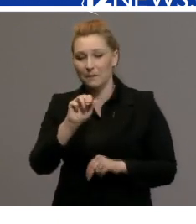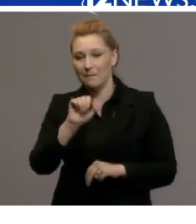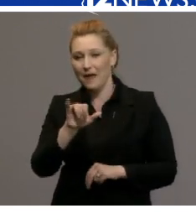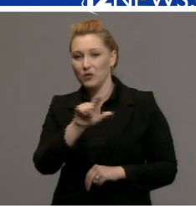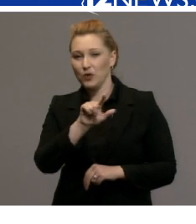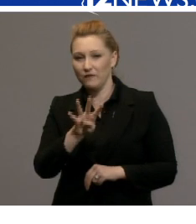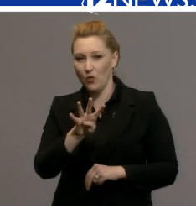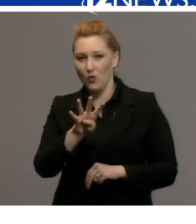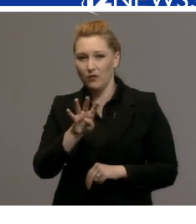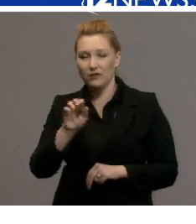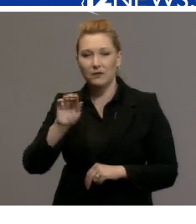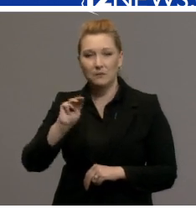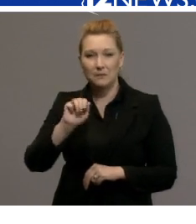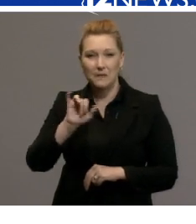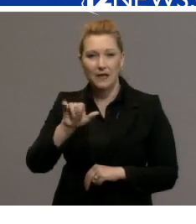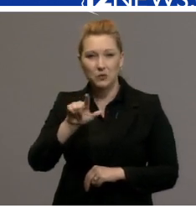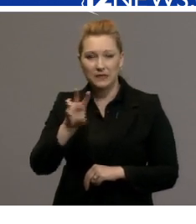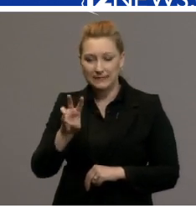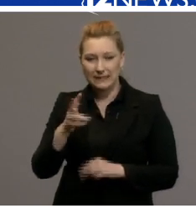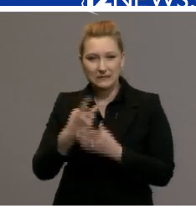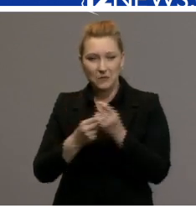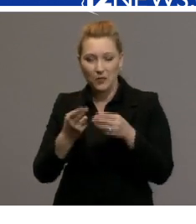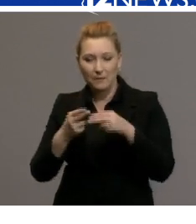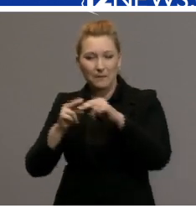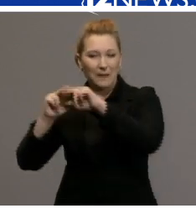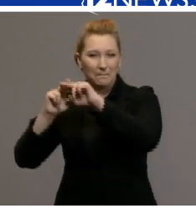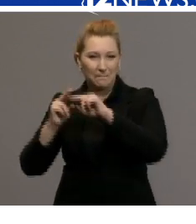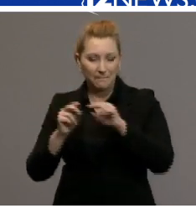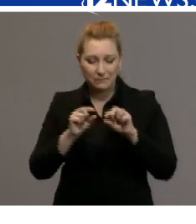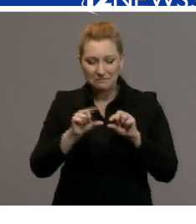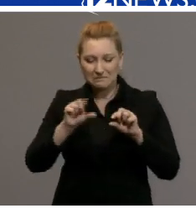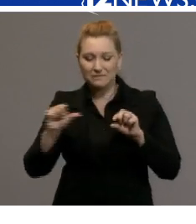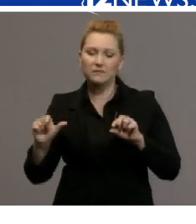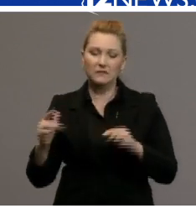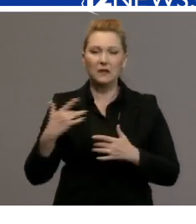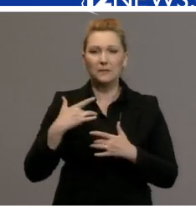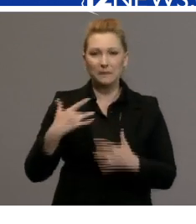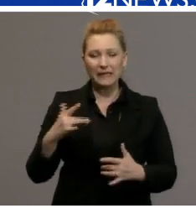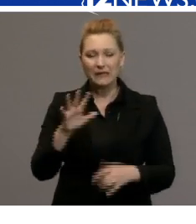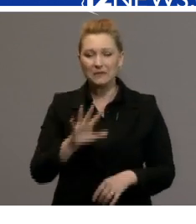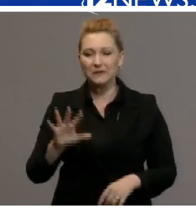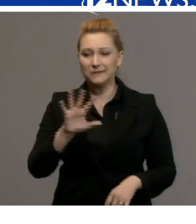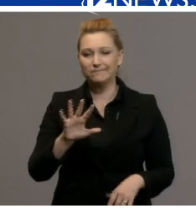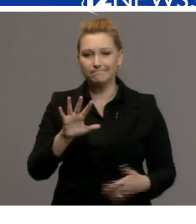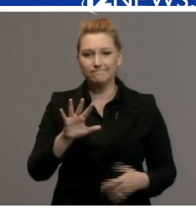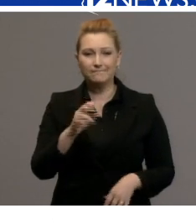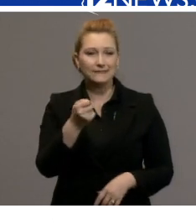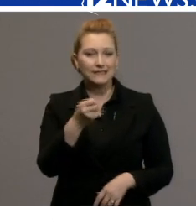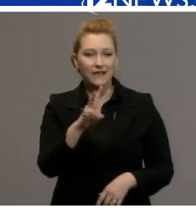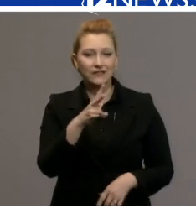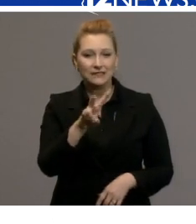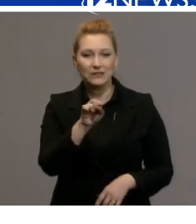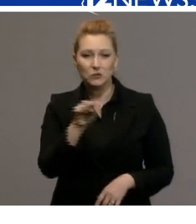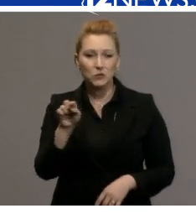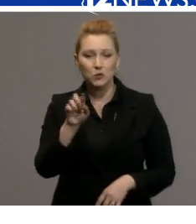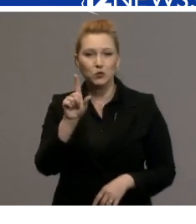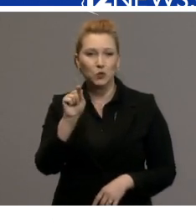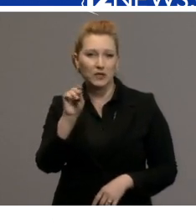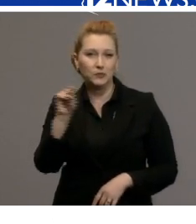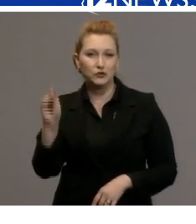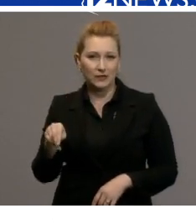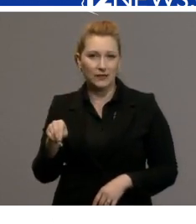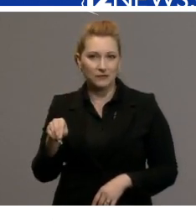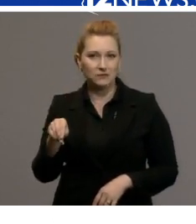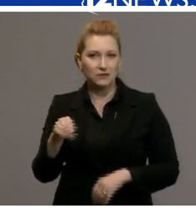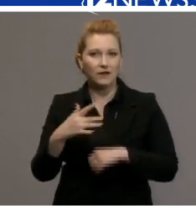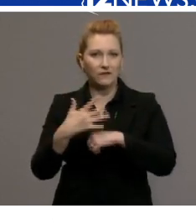26th, but we're pretty much between 11 or 17 and 20% of available beds